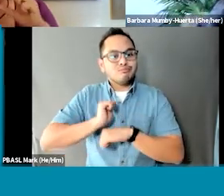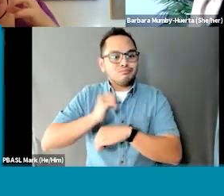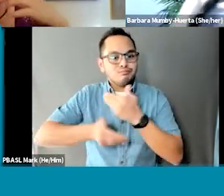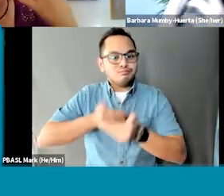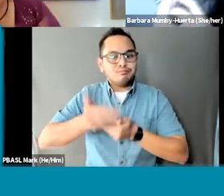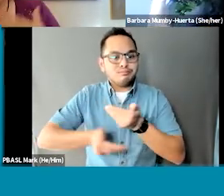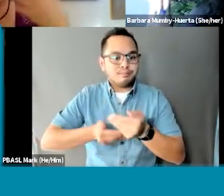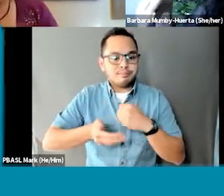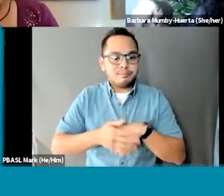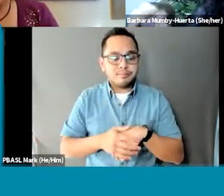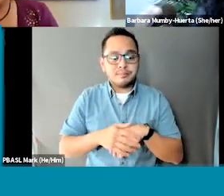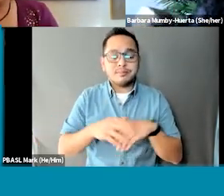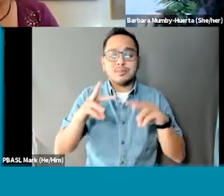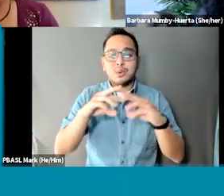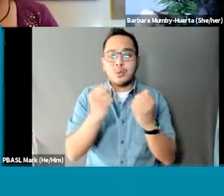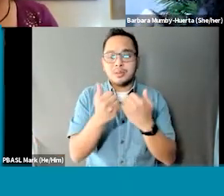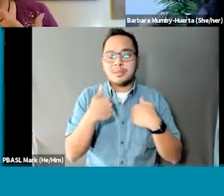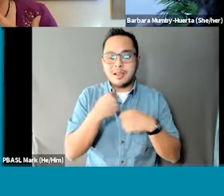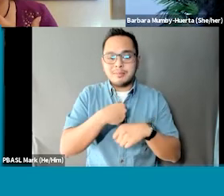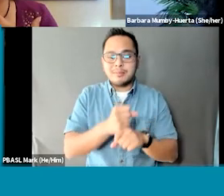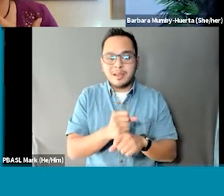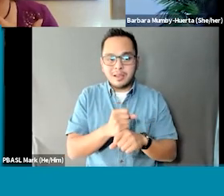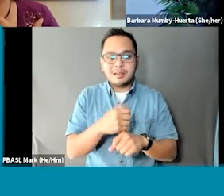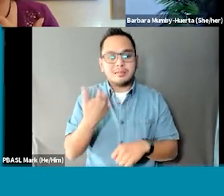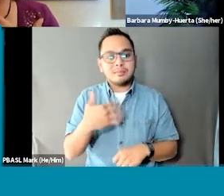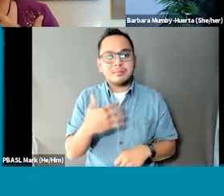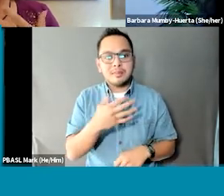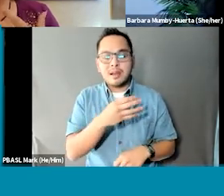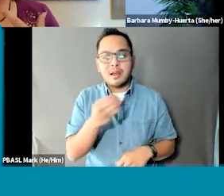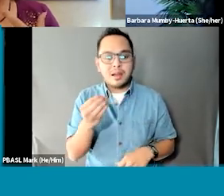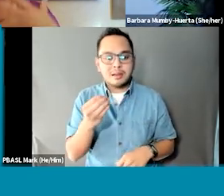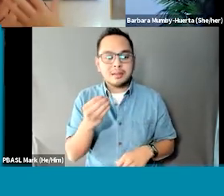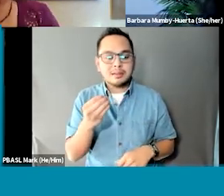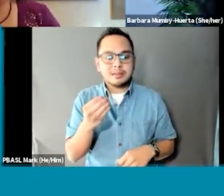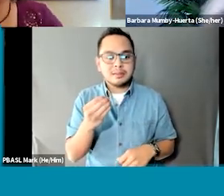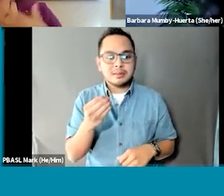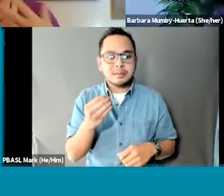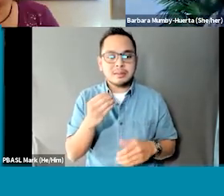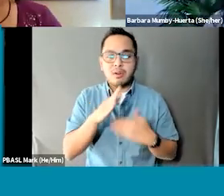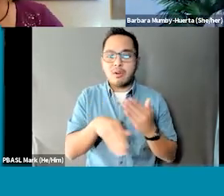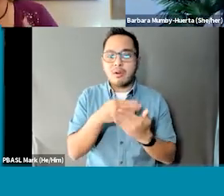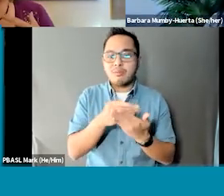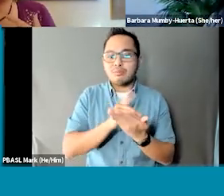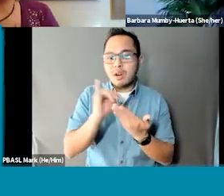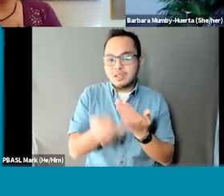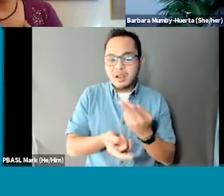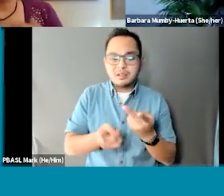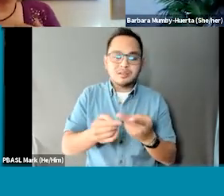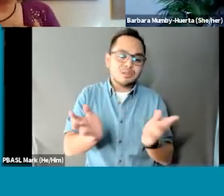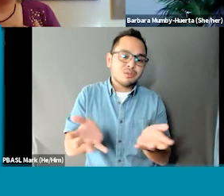I also, the workshops I design are also, and the projects I do, the talks,